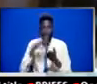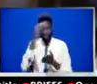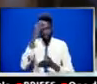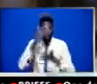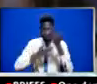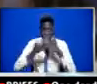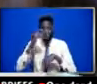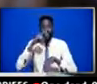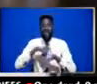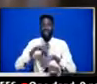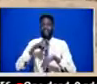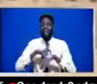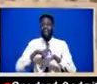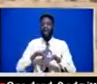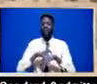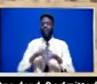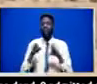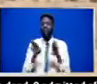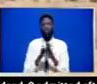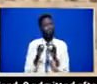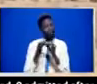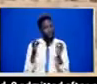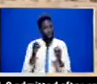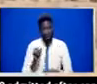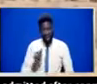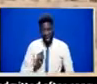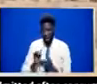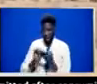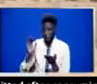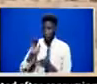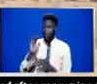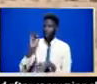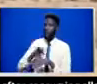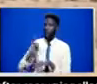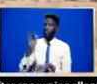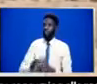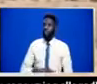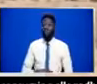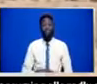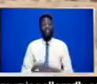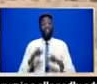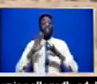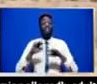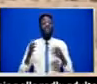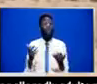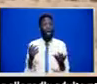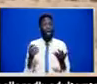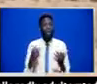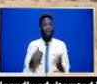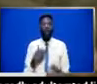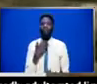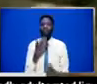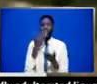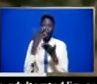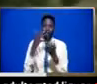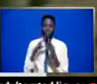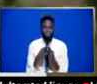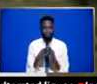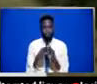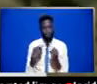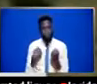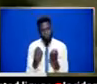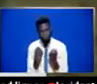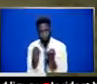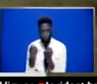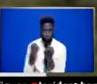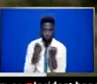girls being the most affected. So where are our children? I needed answers, and so I took a trip to Baringo